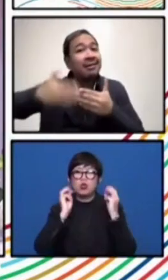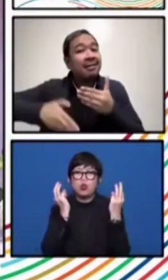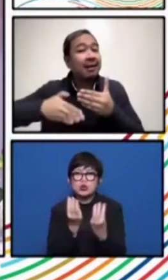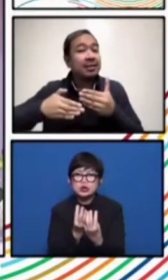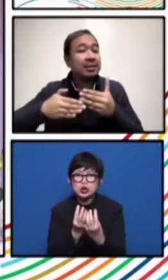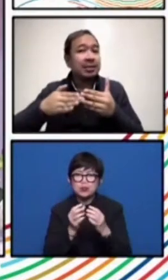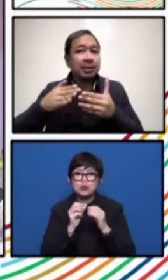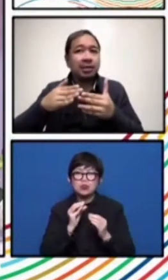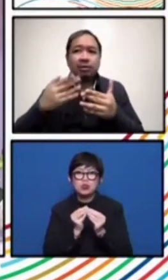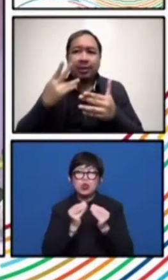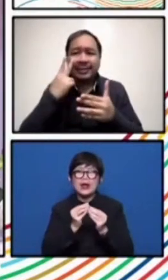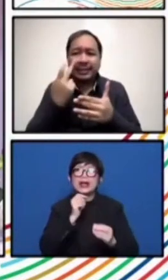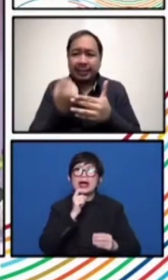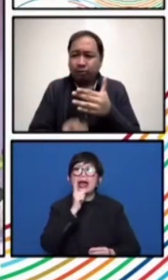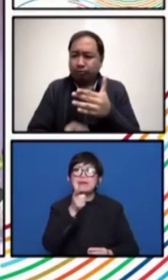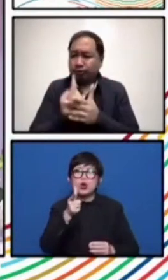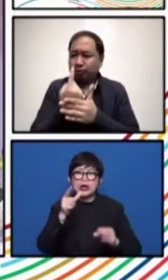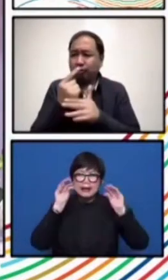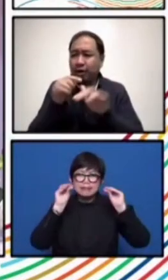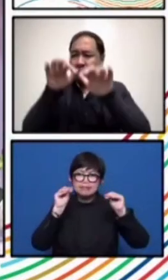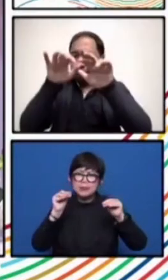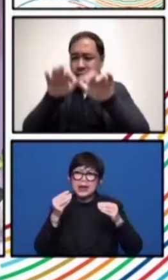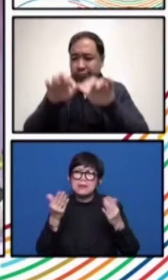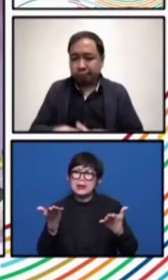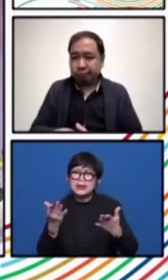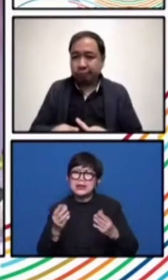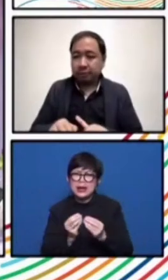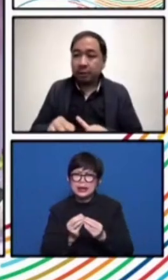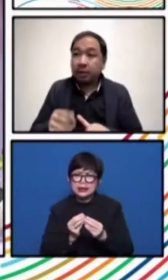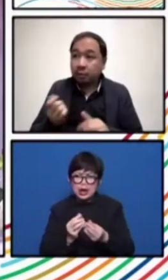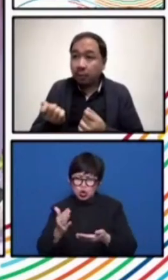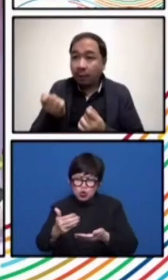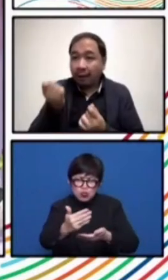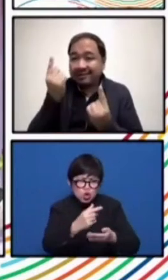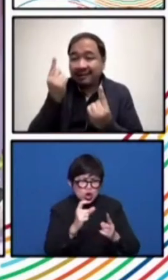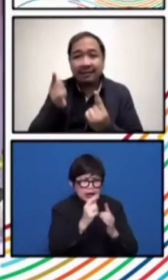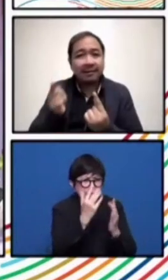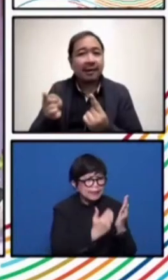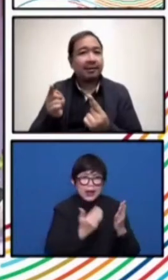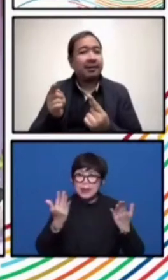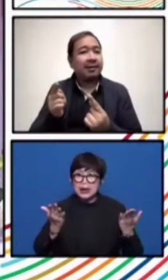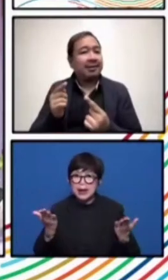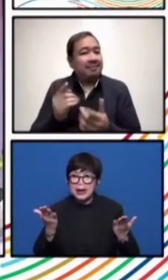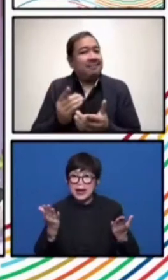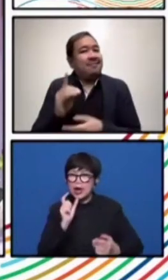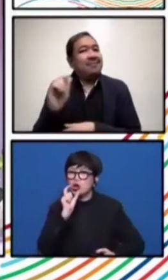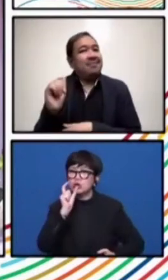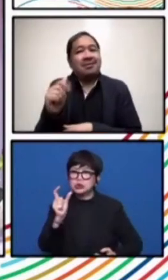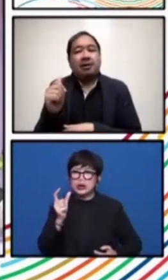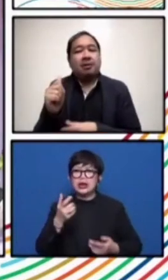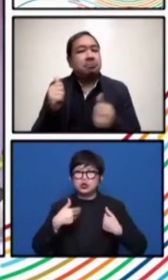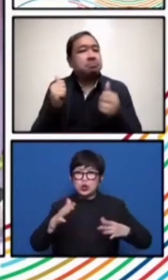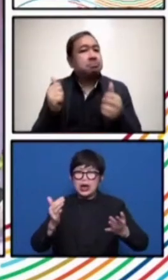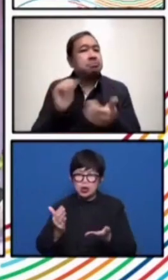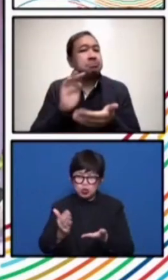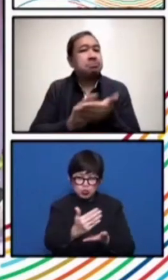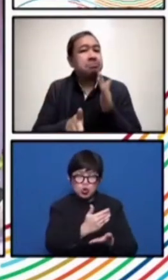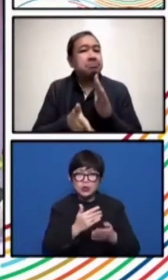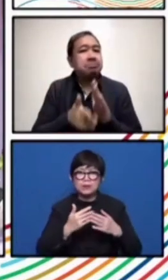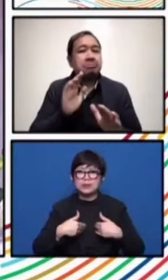understanding of data collected and the recommendations that are formulated to help